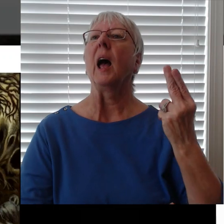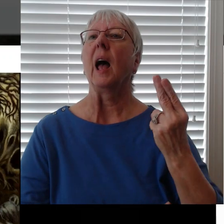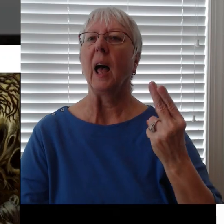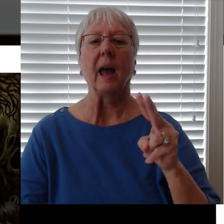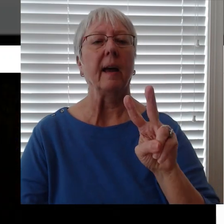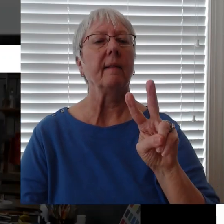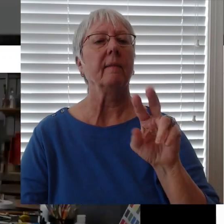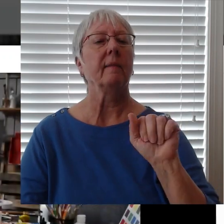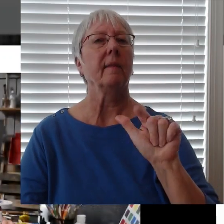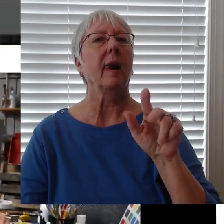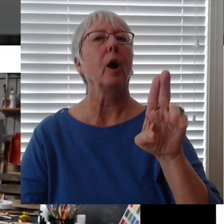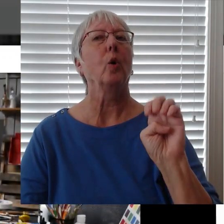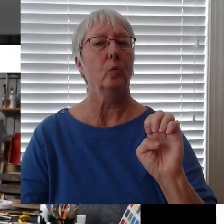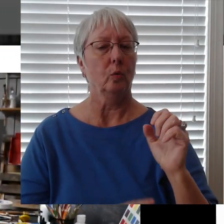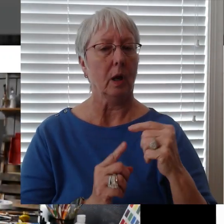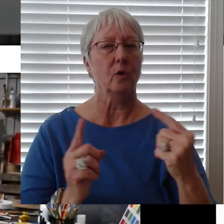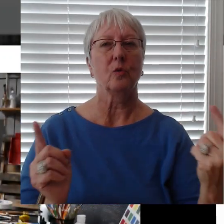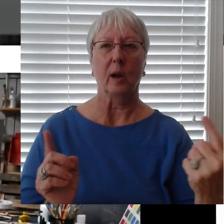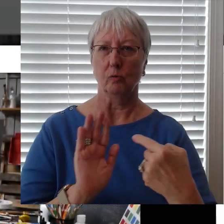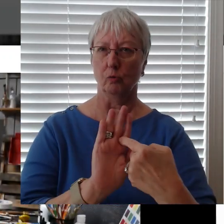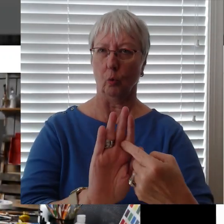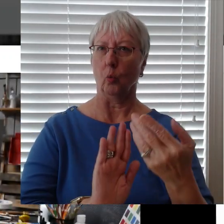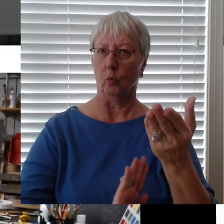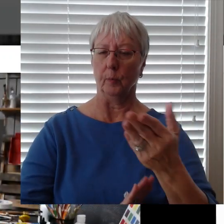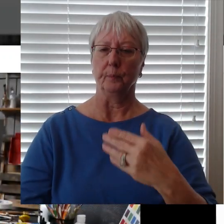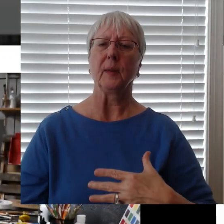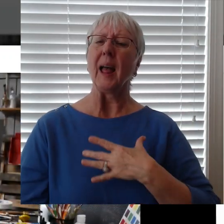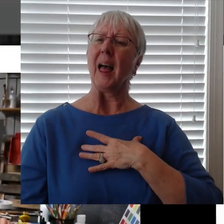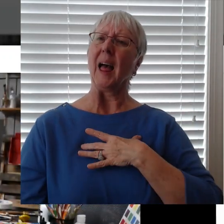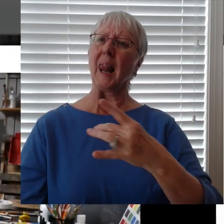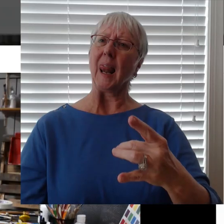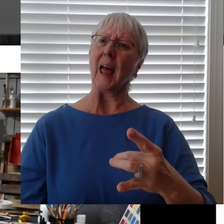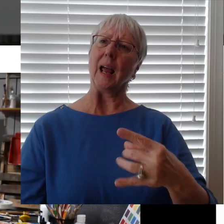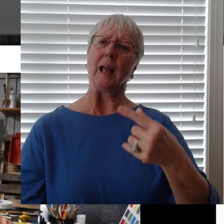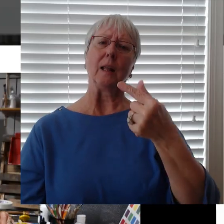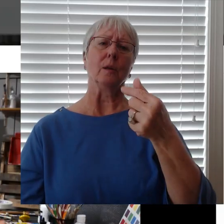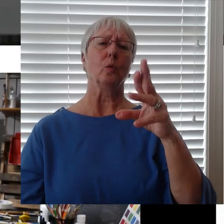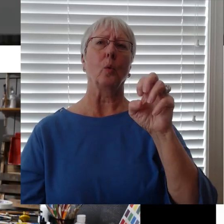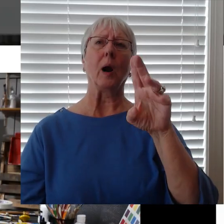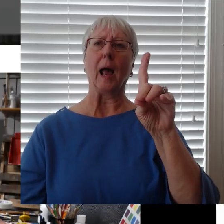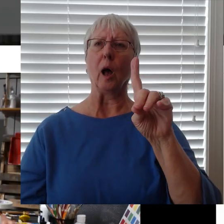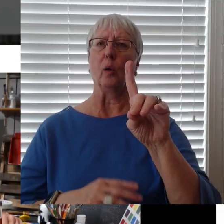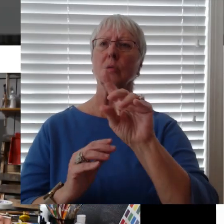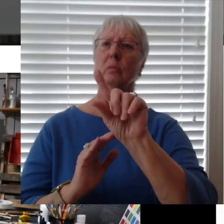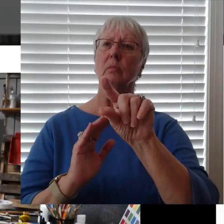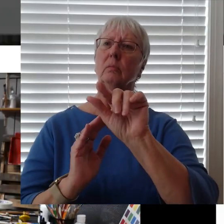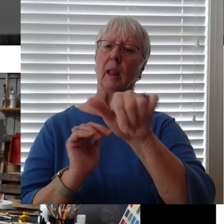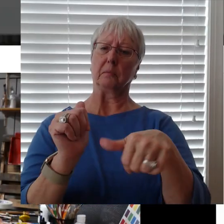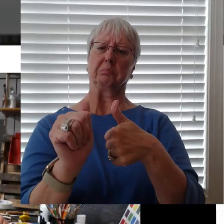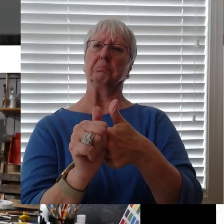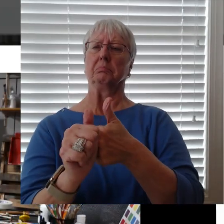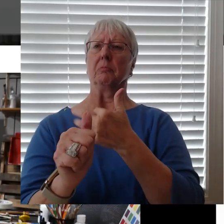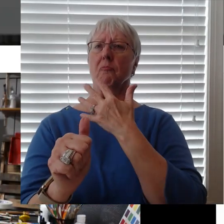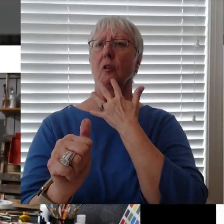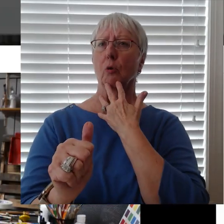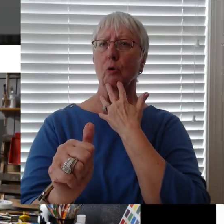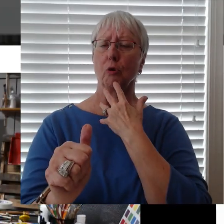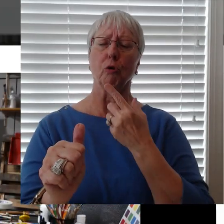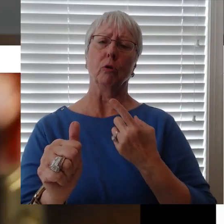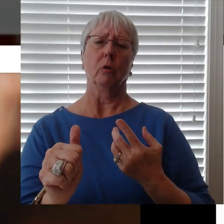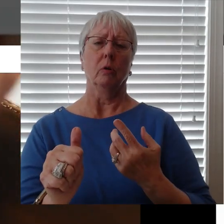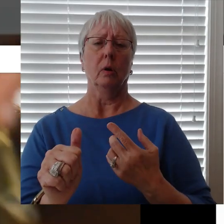frightening. I like a ground or field of color to work on rather than the white of the page because it gives a context or